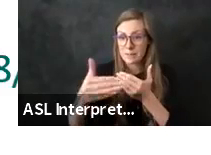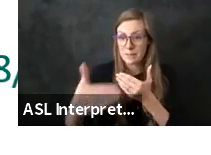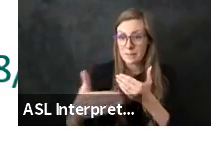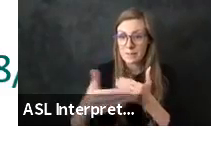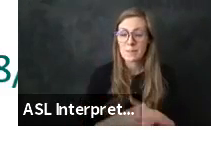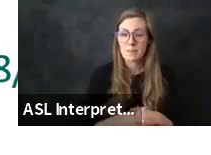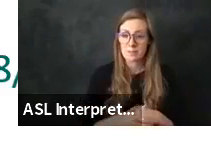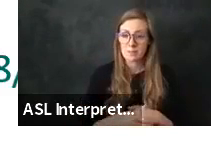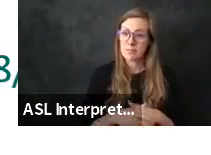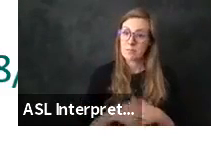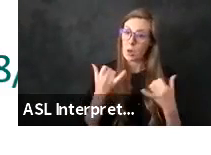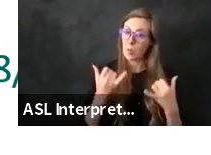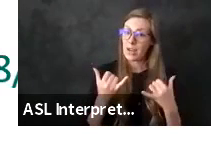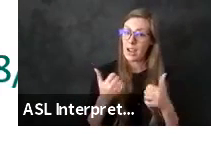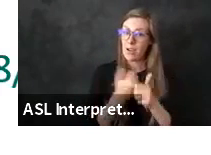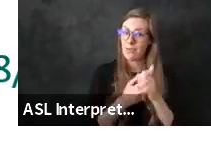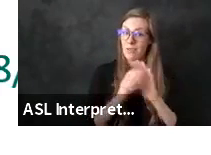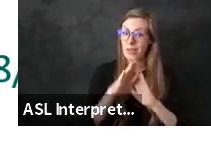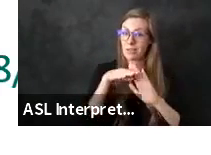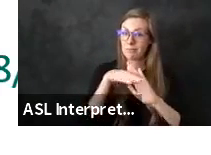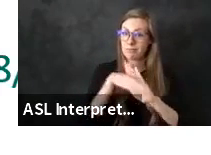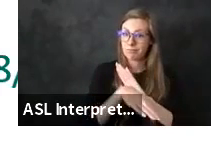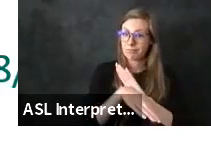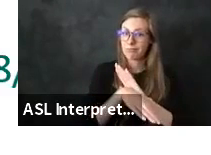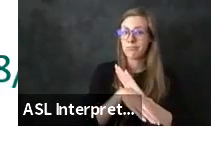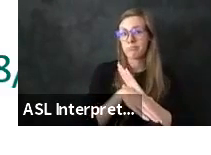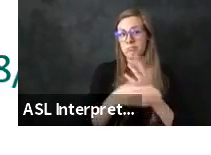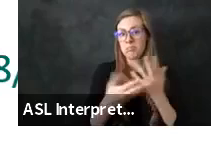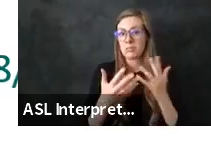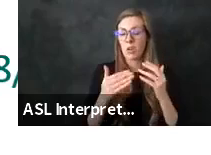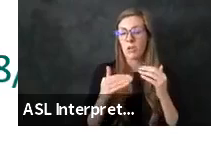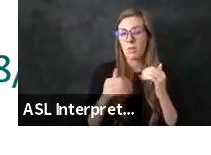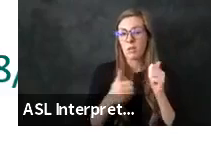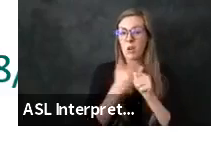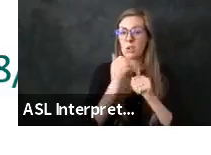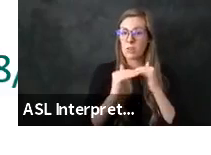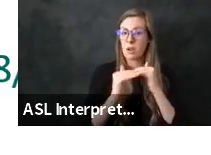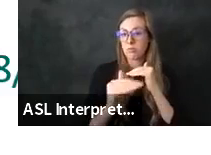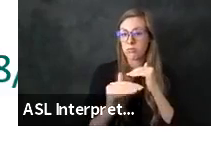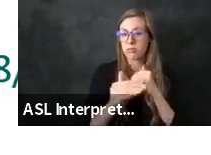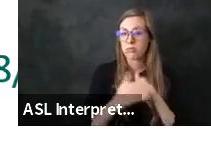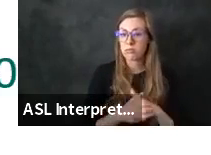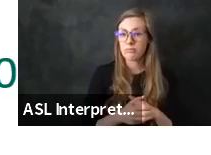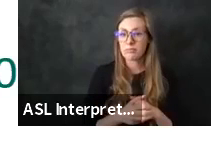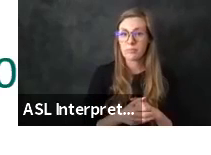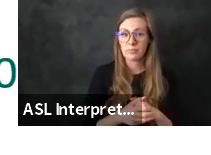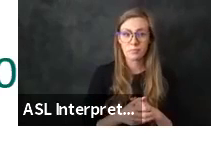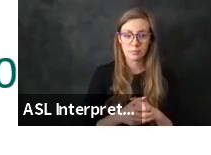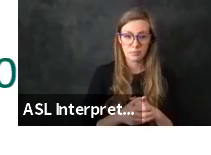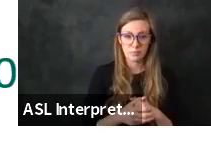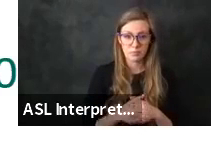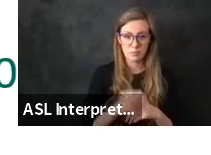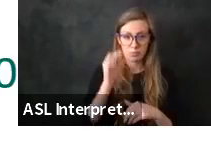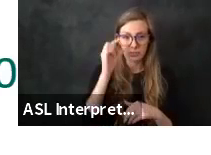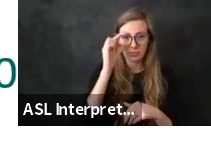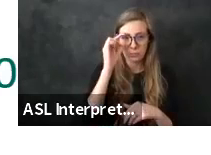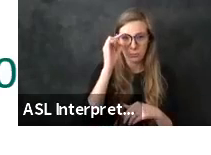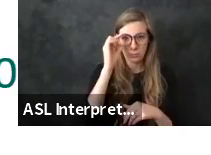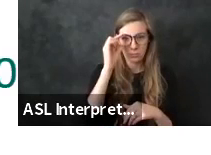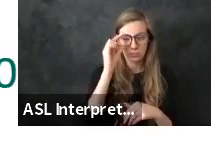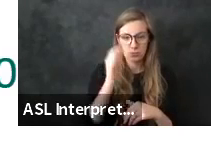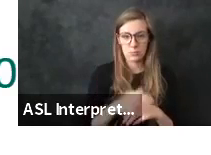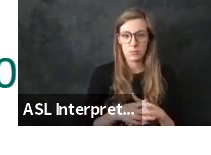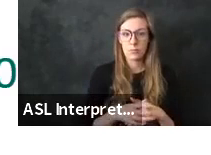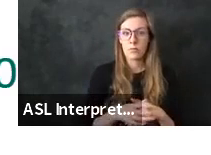hold. But as I noted, we've been staying fairly steady around 20 new cases overall. Looking at